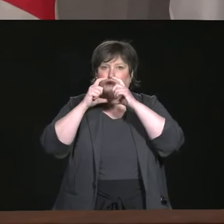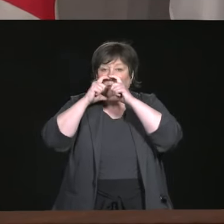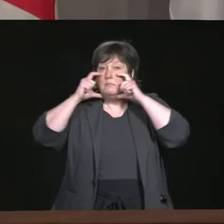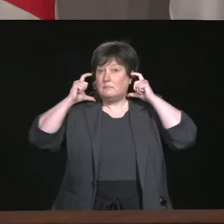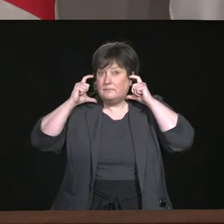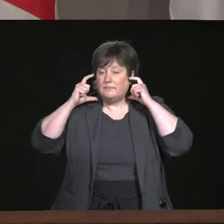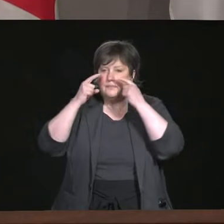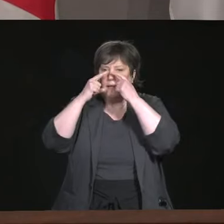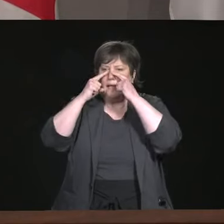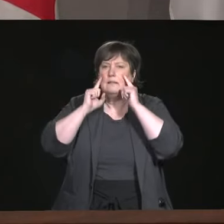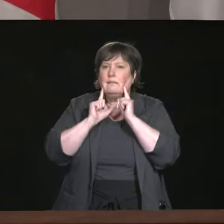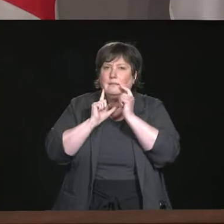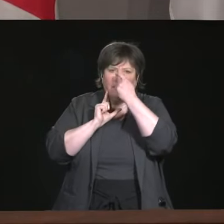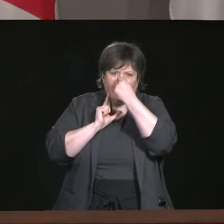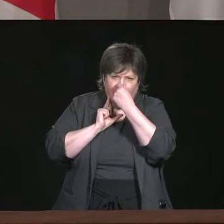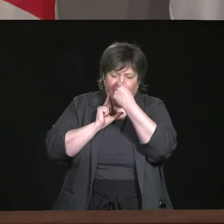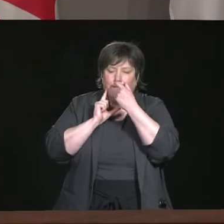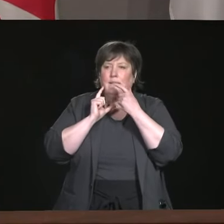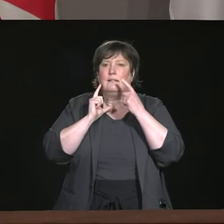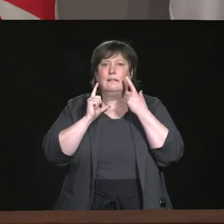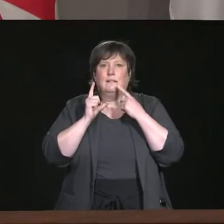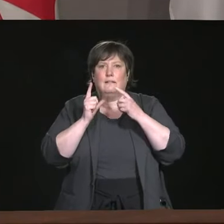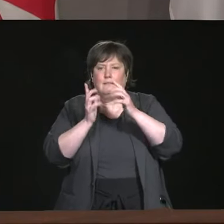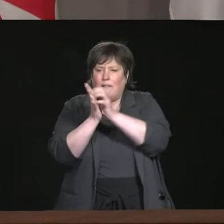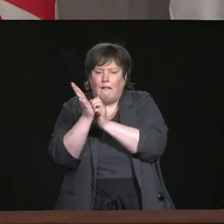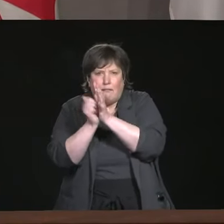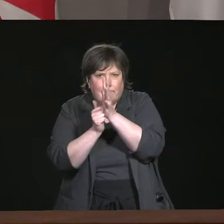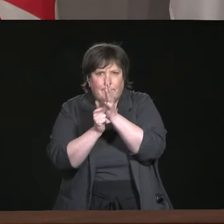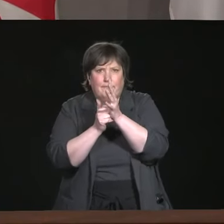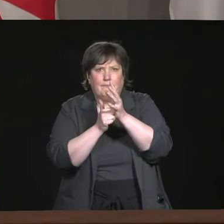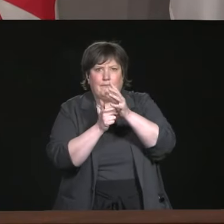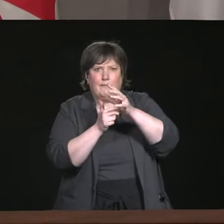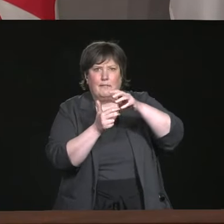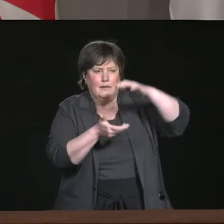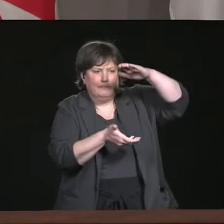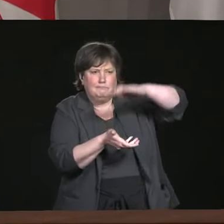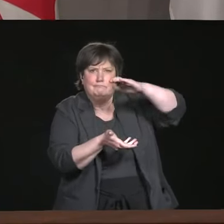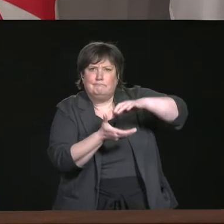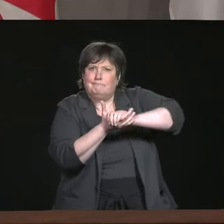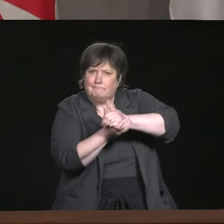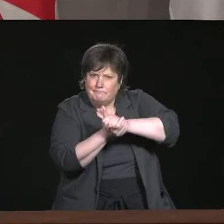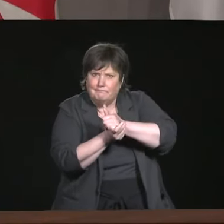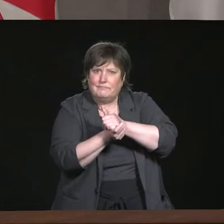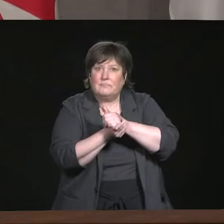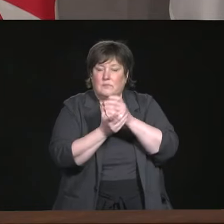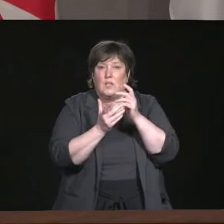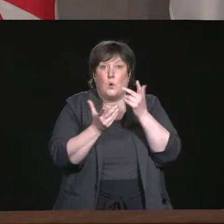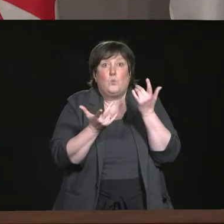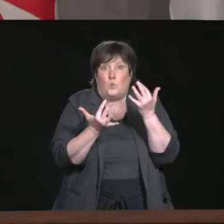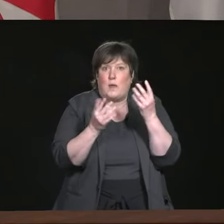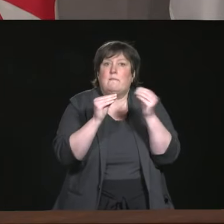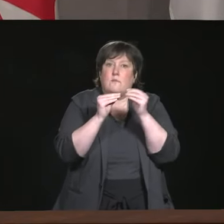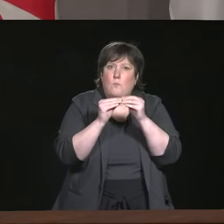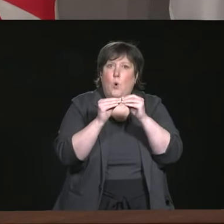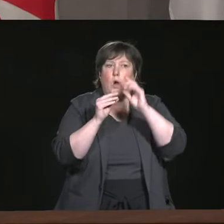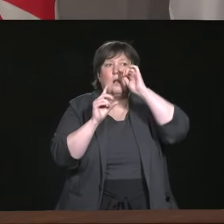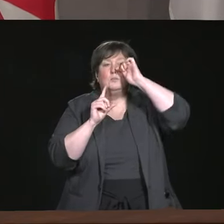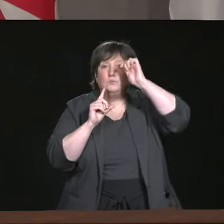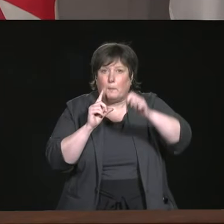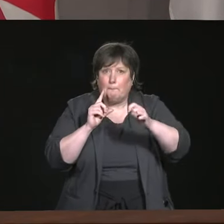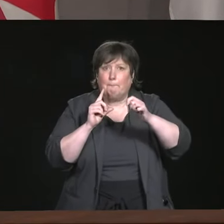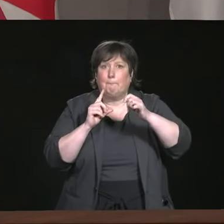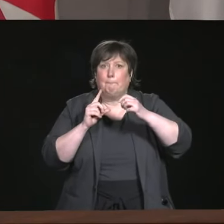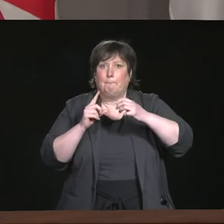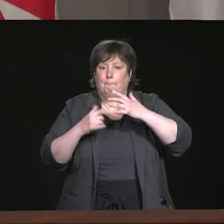hand sanitizer, and expecting ventilator swabs, gloves, and additional masks in the future.